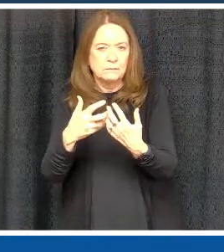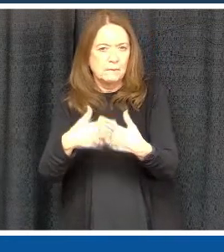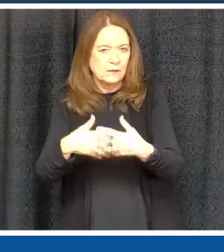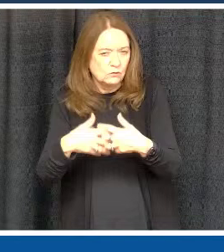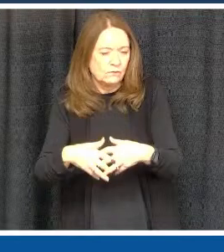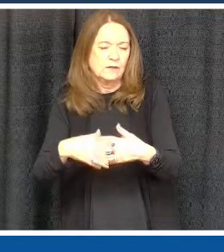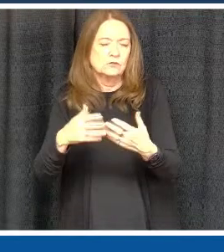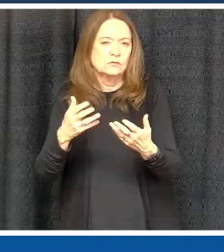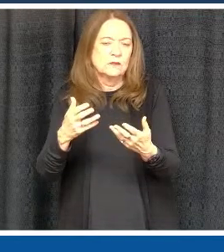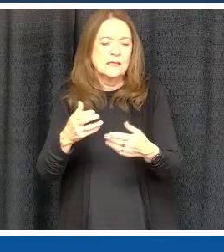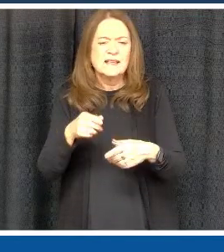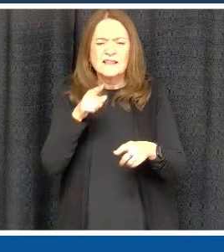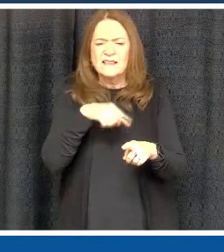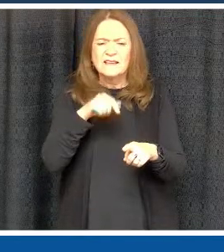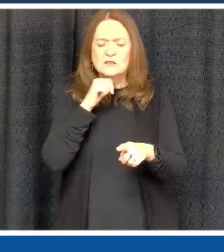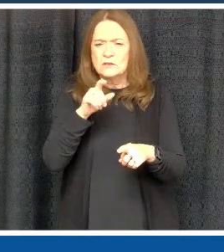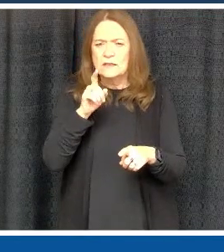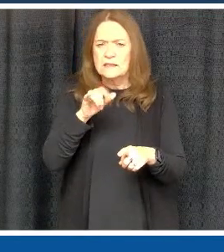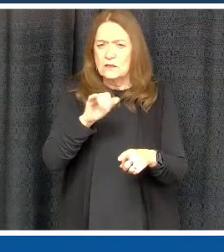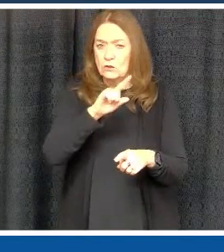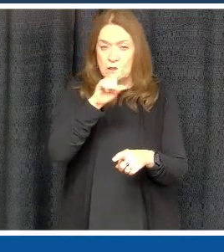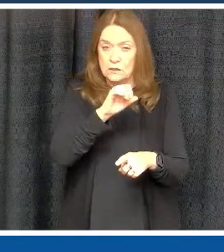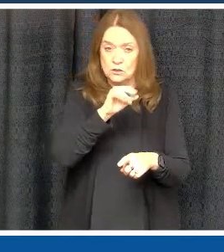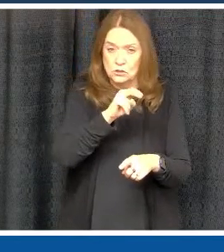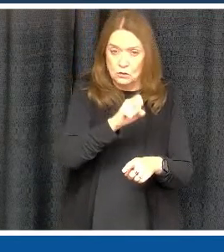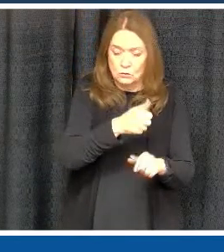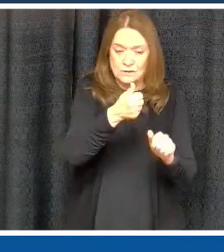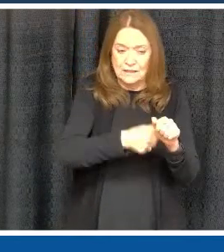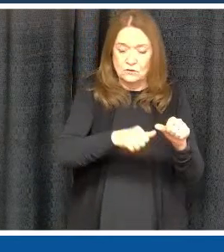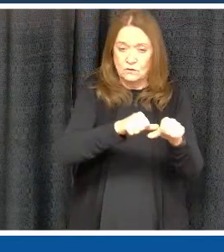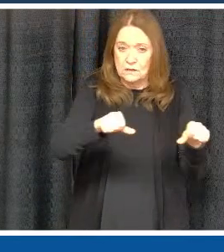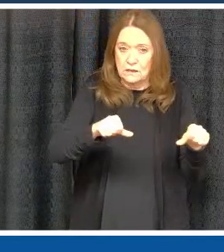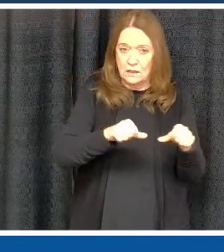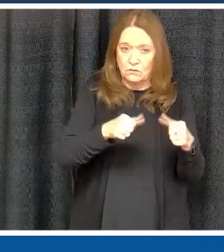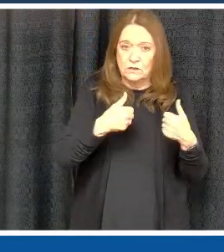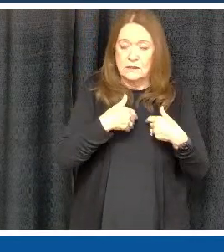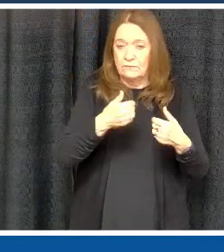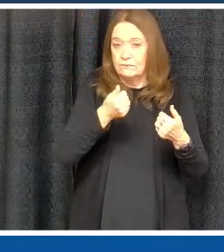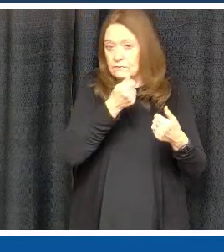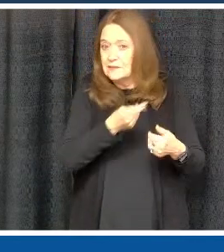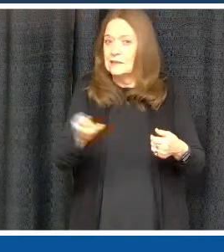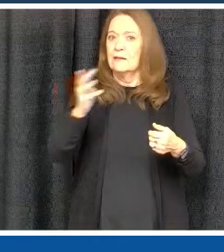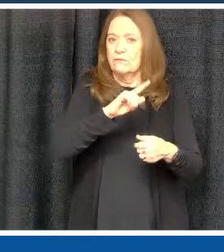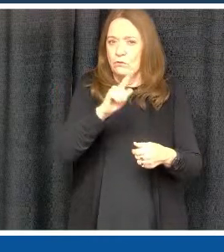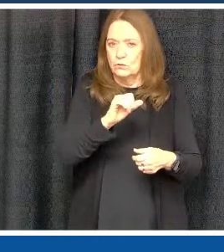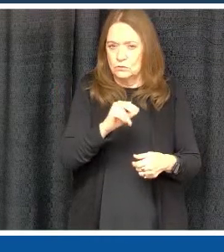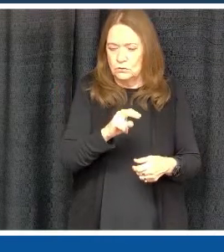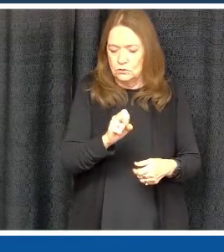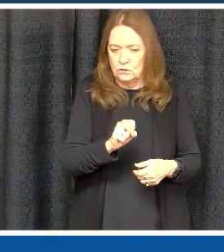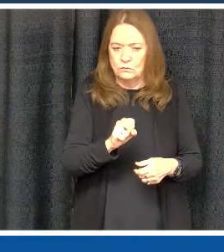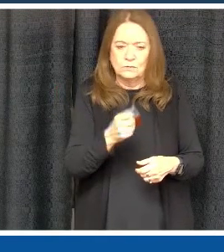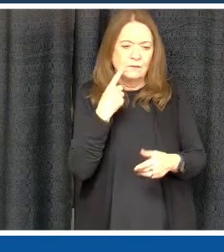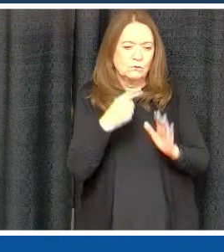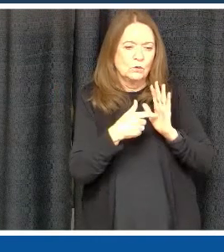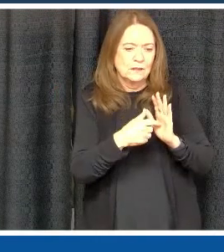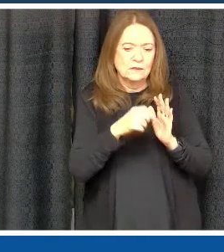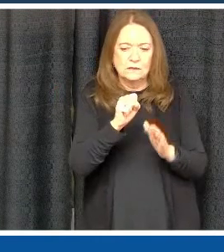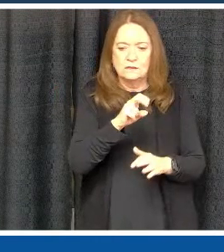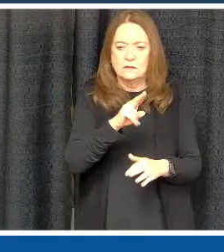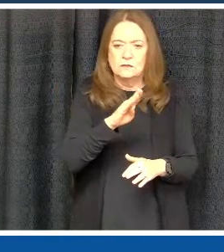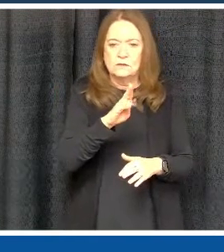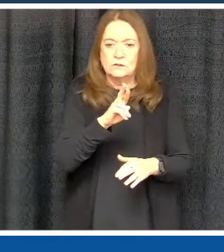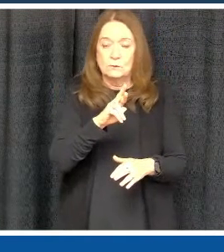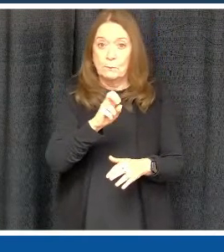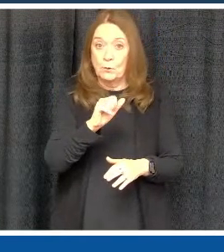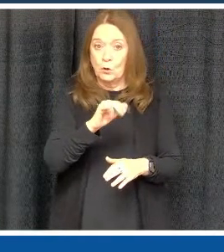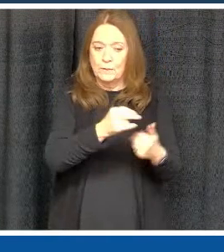These are not necessarily zones. Each one of these areas is made up of multiple zones. A So for instance, a suburban neighborhood is